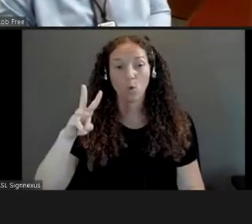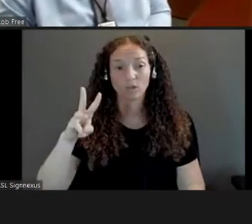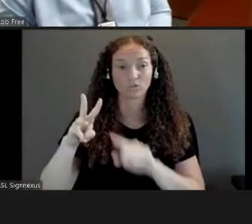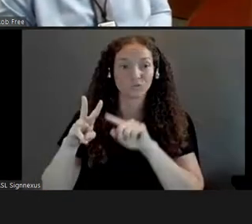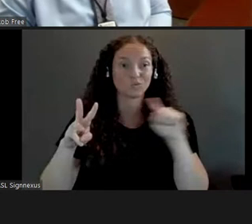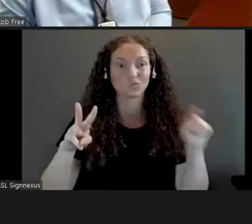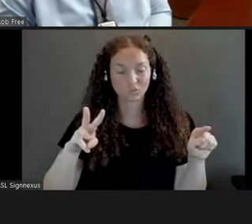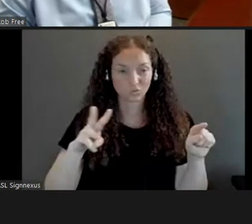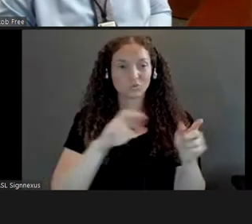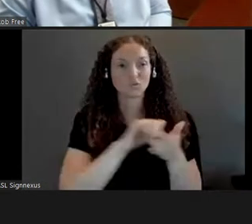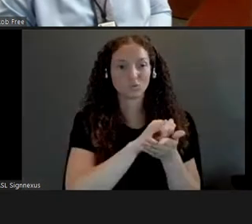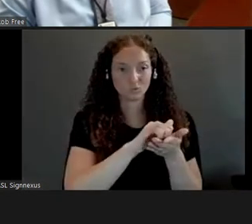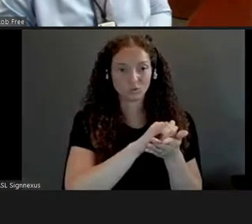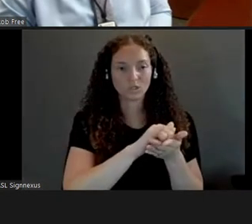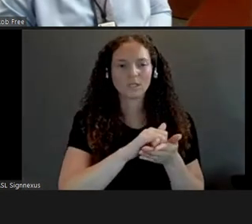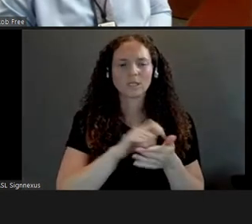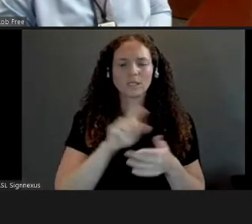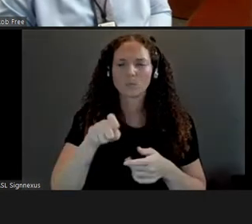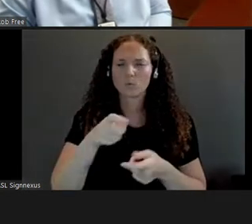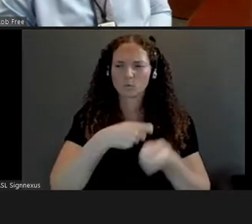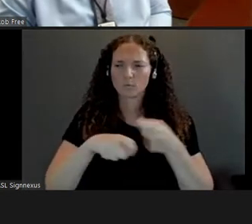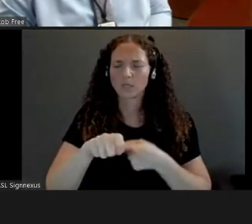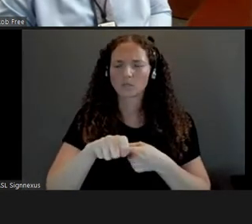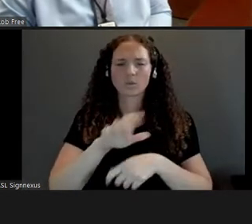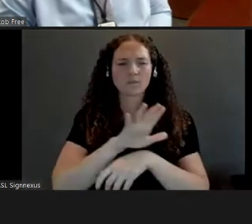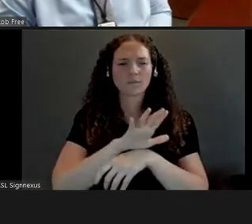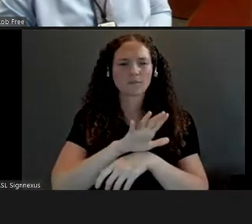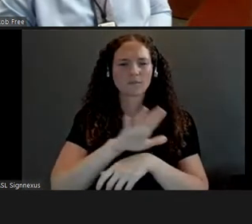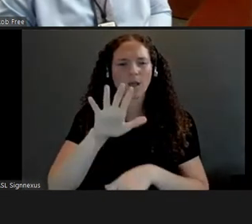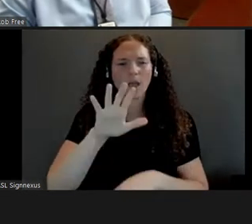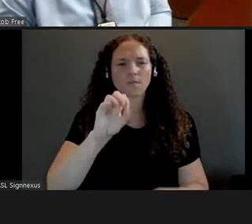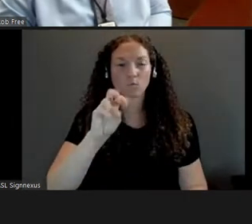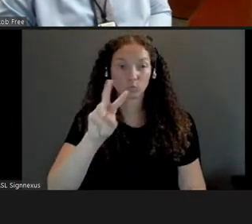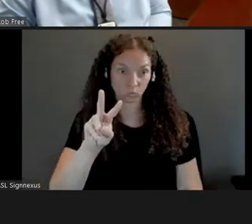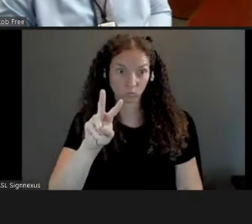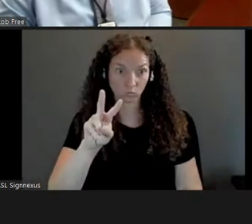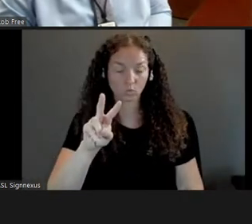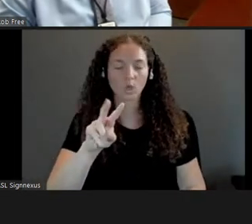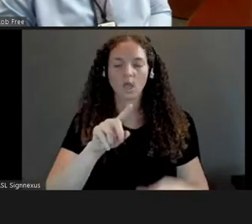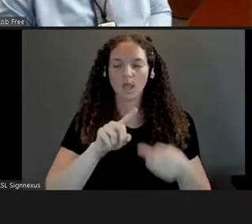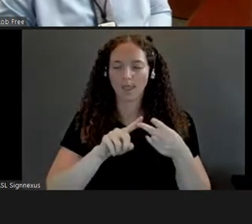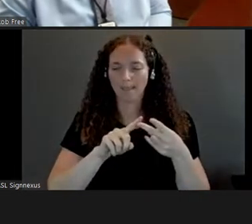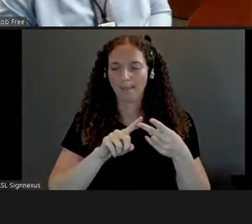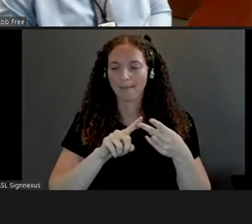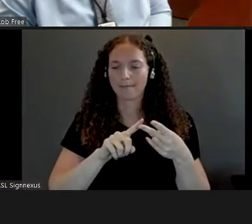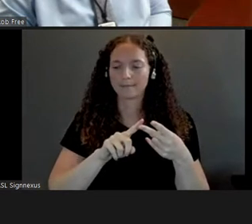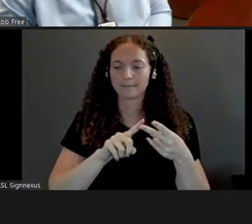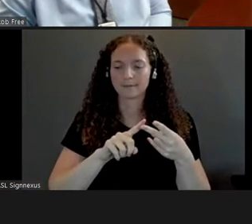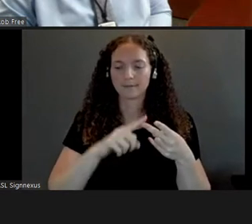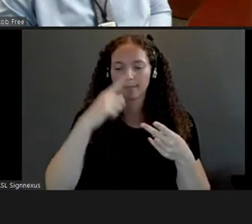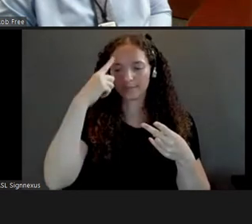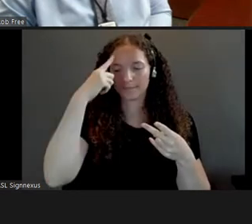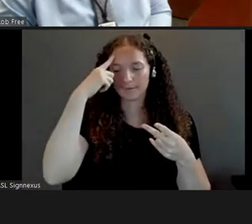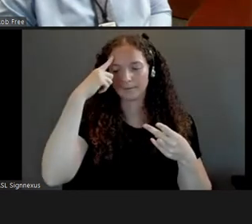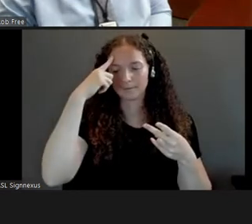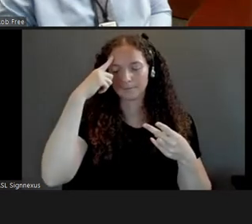to be replaced with a 5:02 train, and also I believe it's